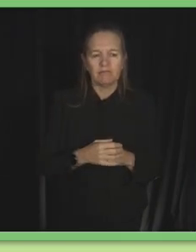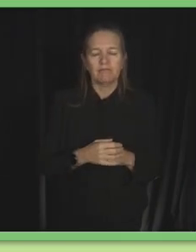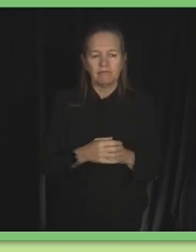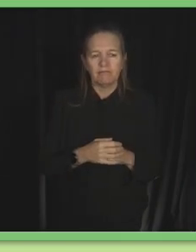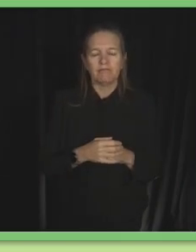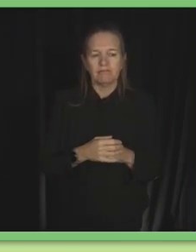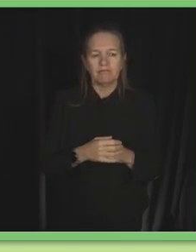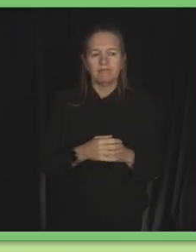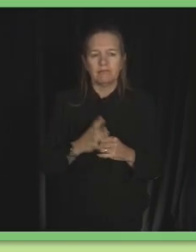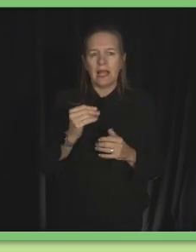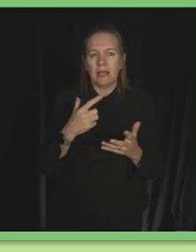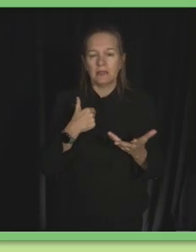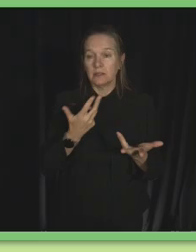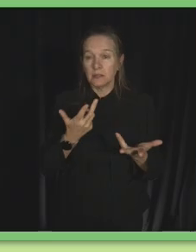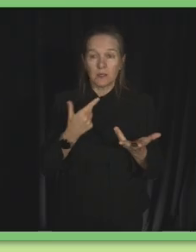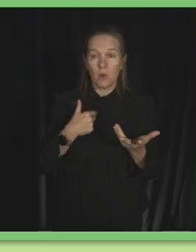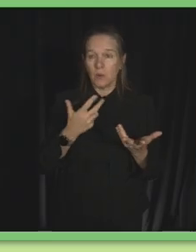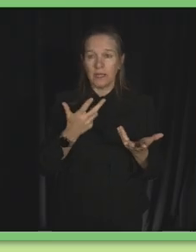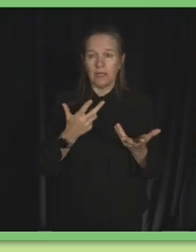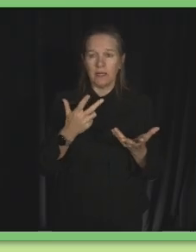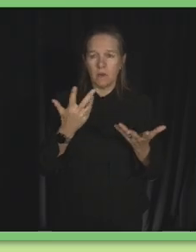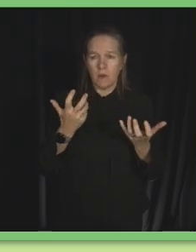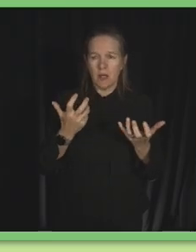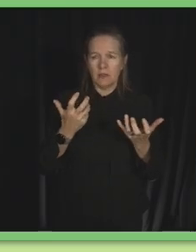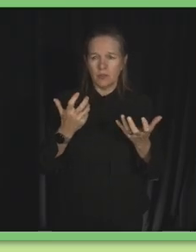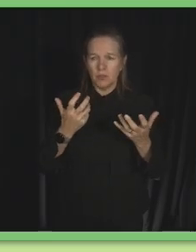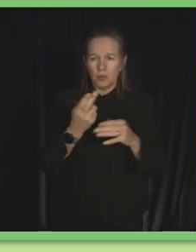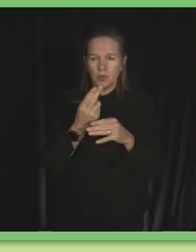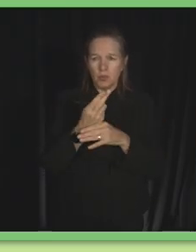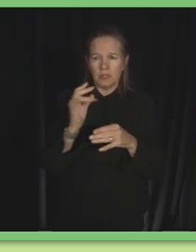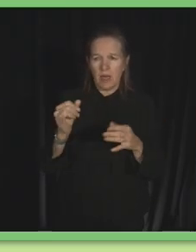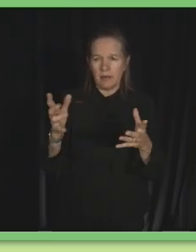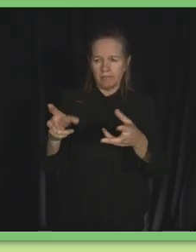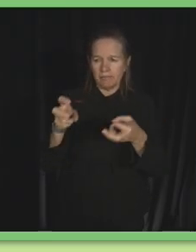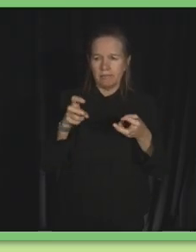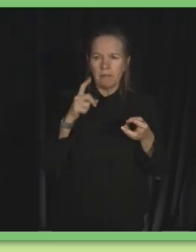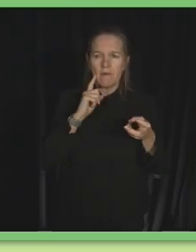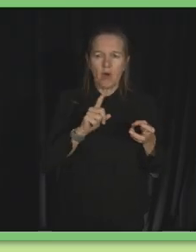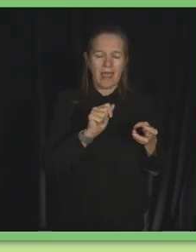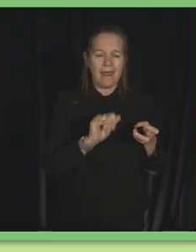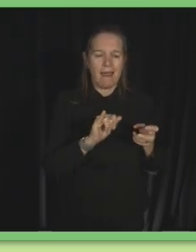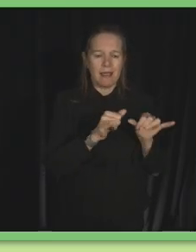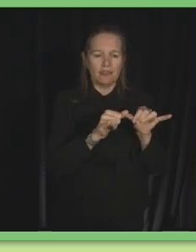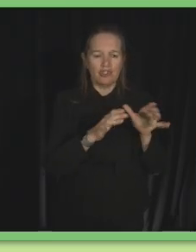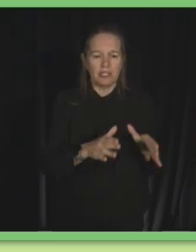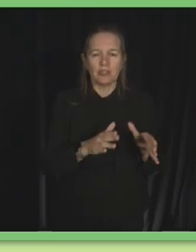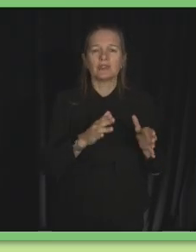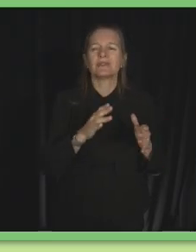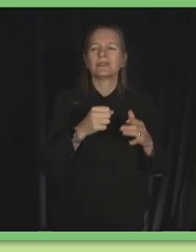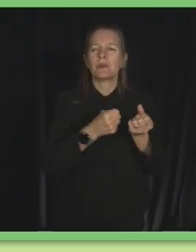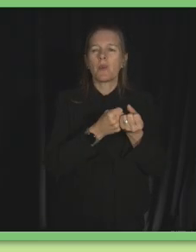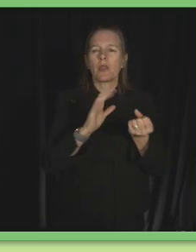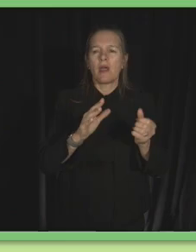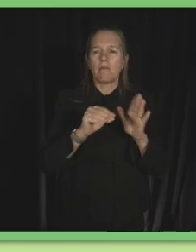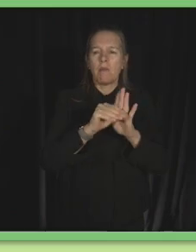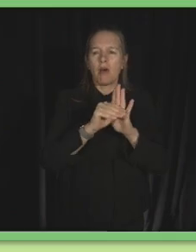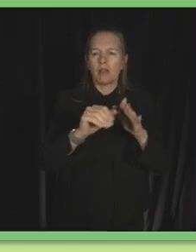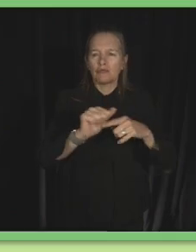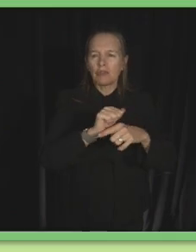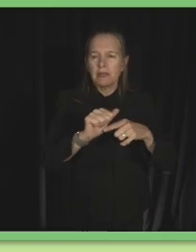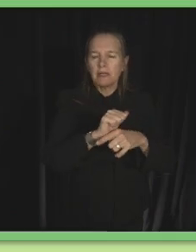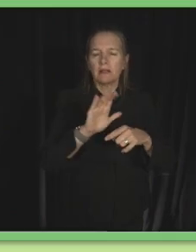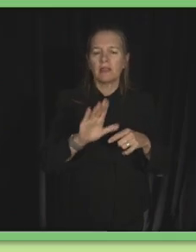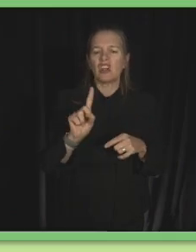our adoption of Kubernetes, we started using it for our AI engineers to support their model training and data